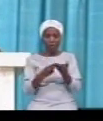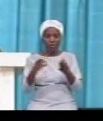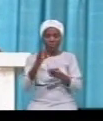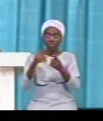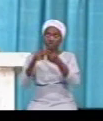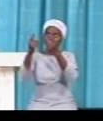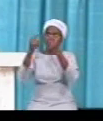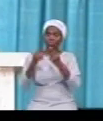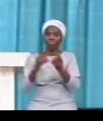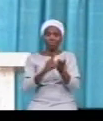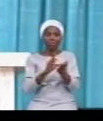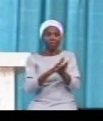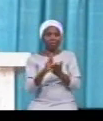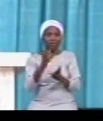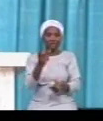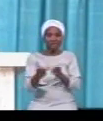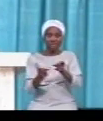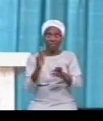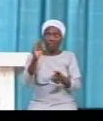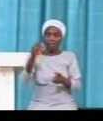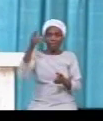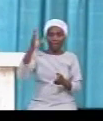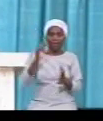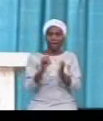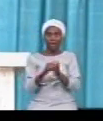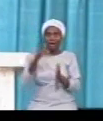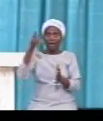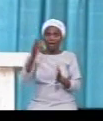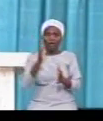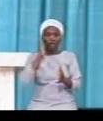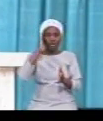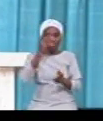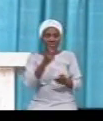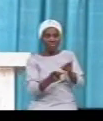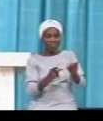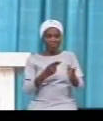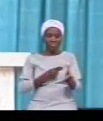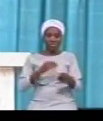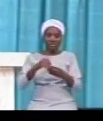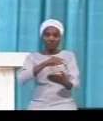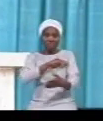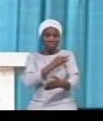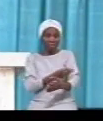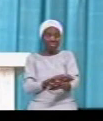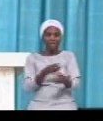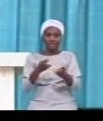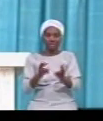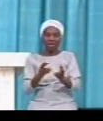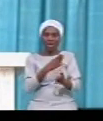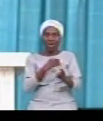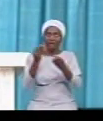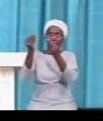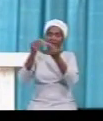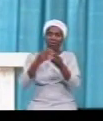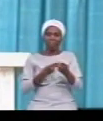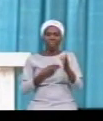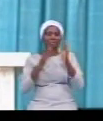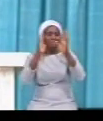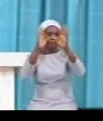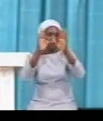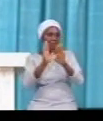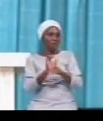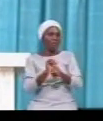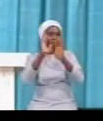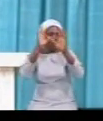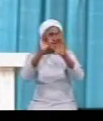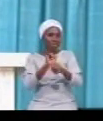visitation, that God will visit us in a mighty way, in a definite way. There will be an explosion of miracles. Miracles everywhere, miracles everywhere.